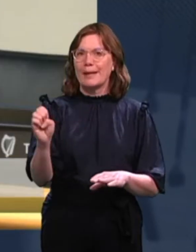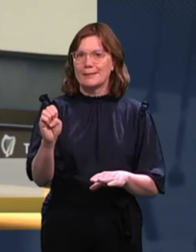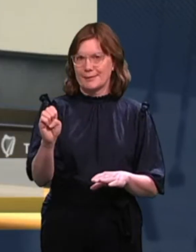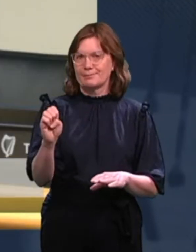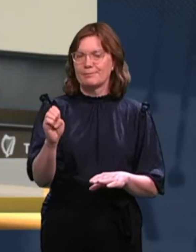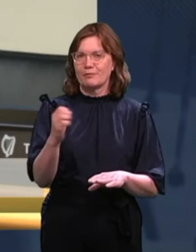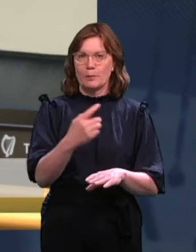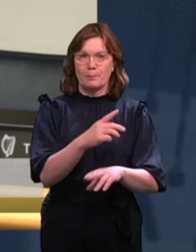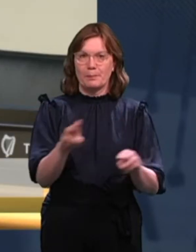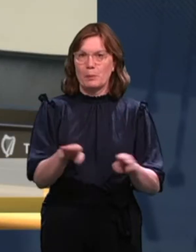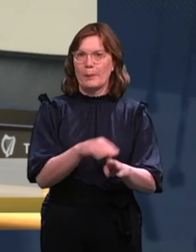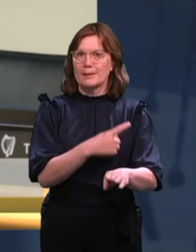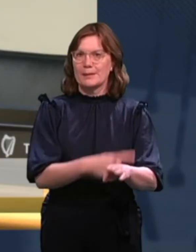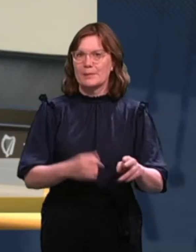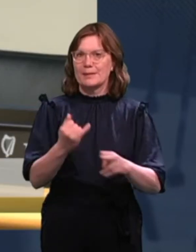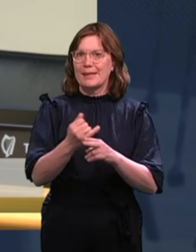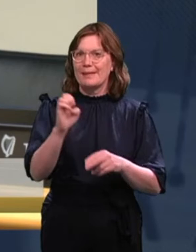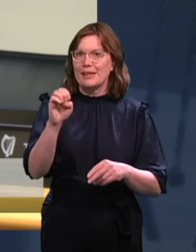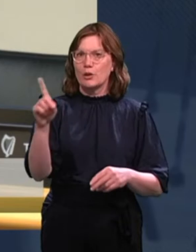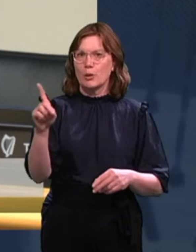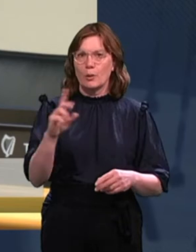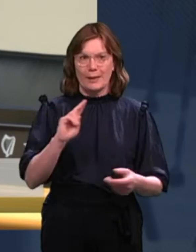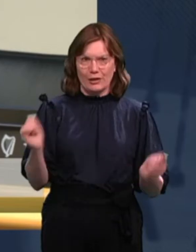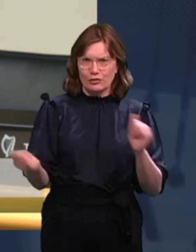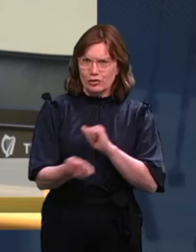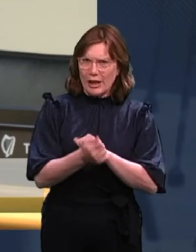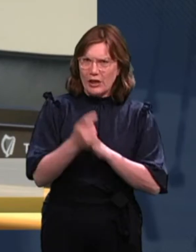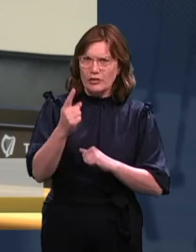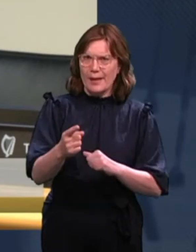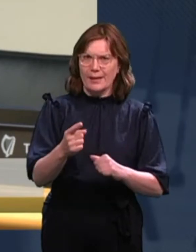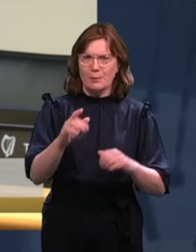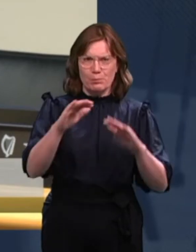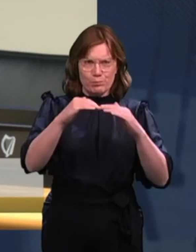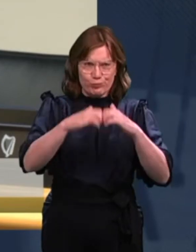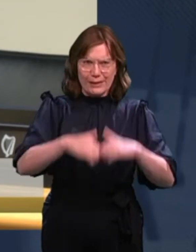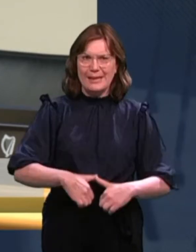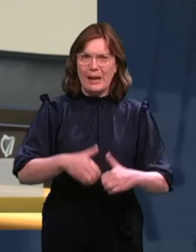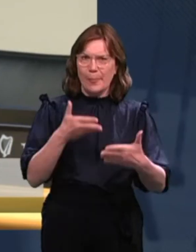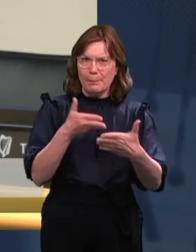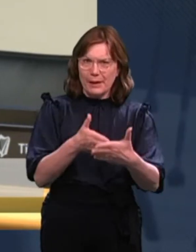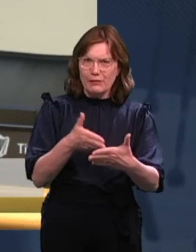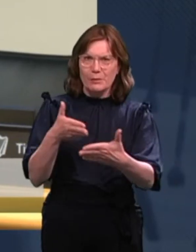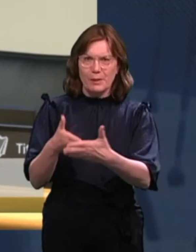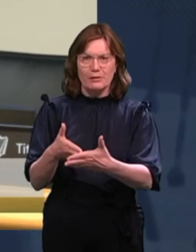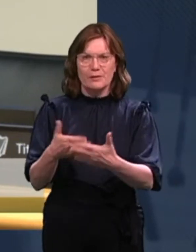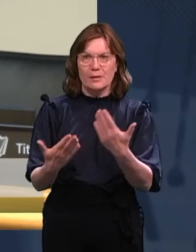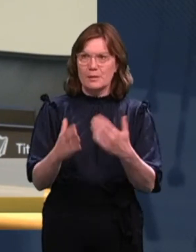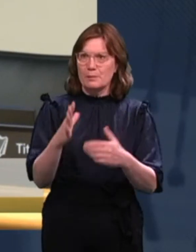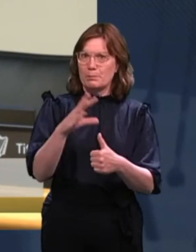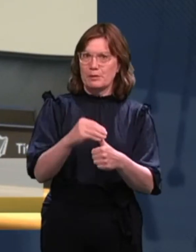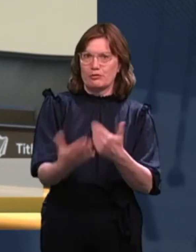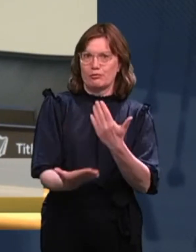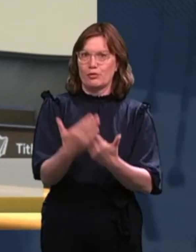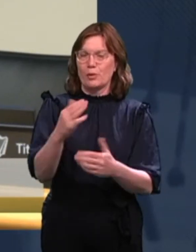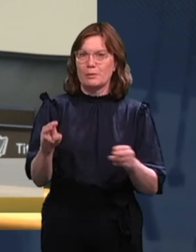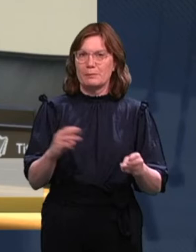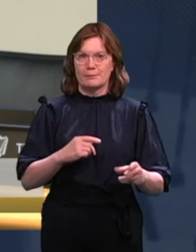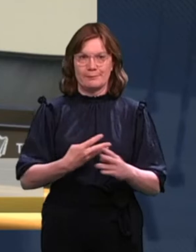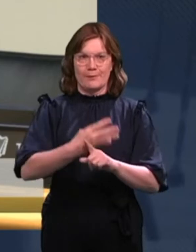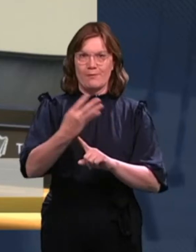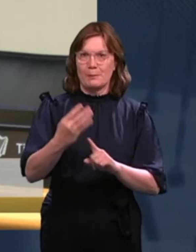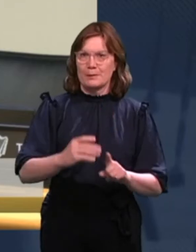and it's essential that we address that situation by removing barriers and ensuring that people, especially young people, can develop their skills and